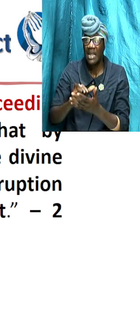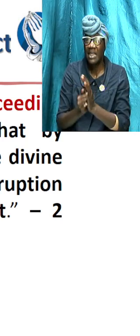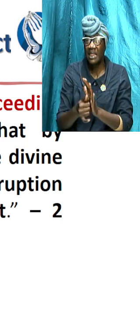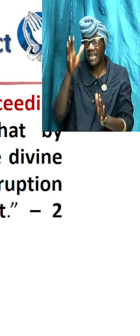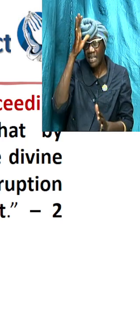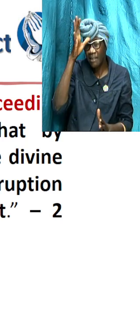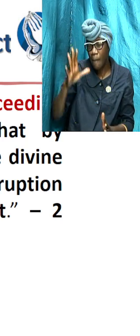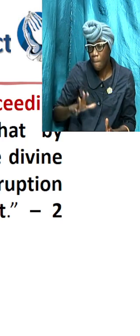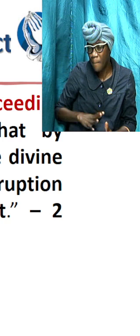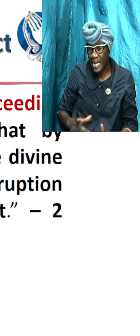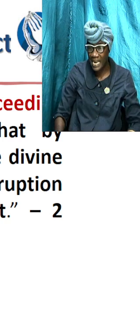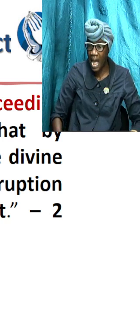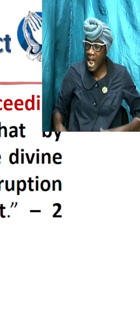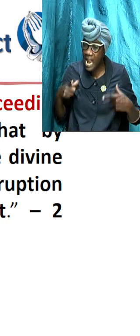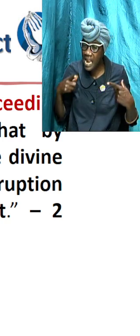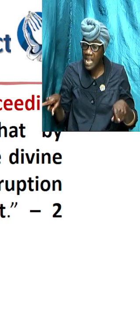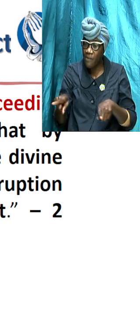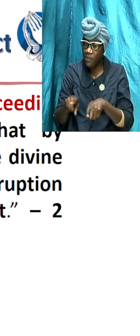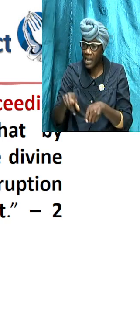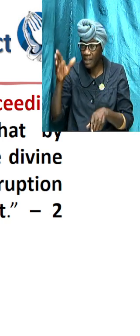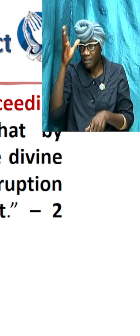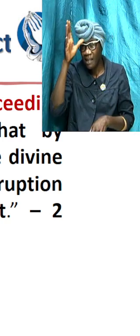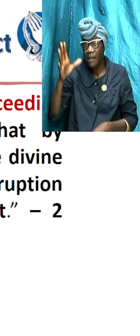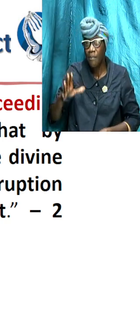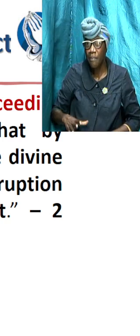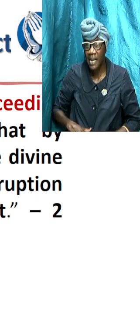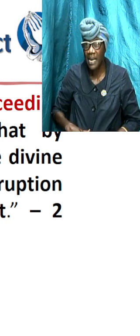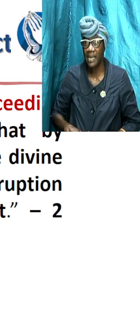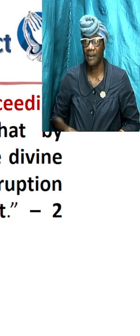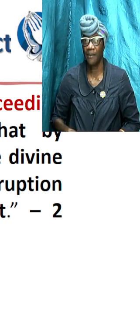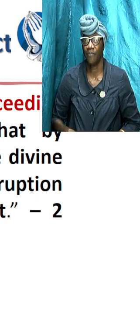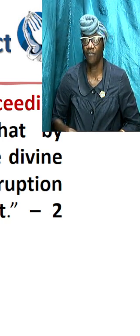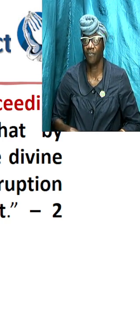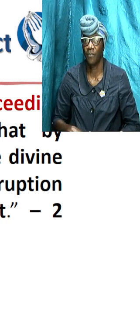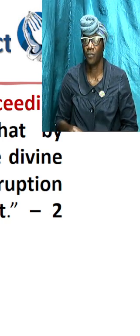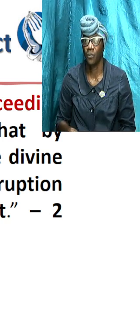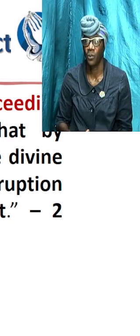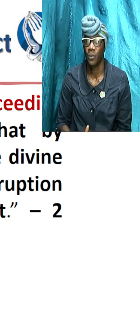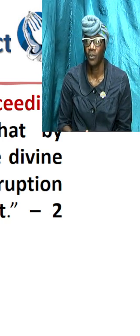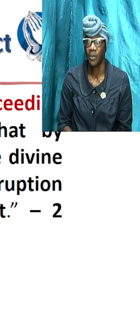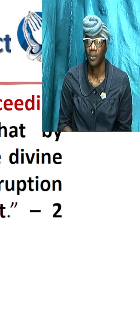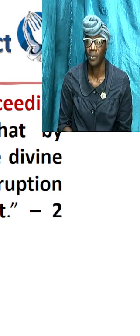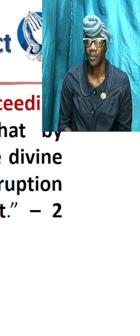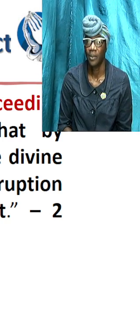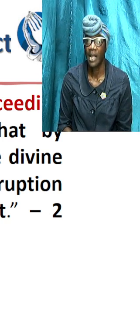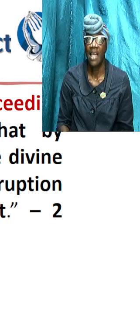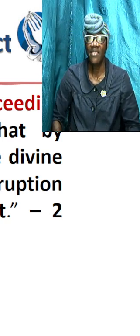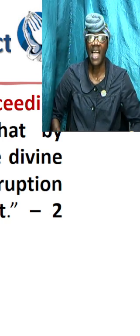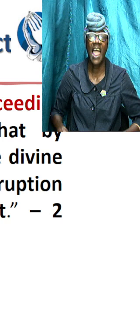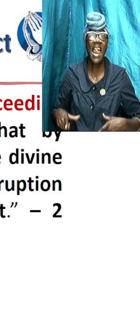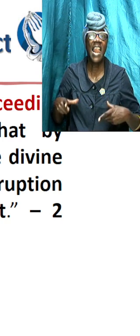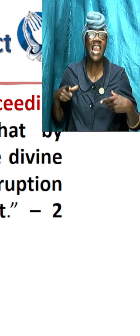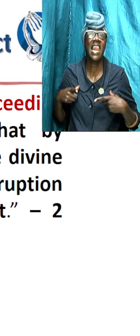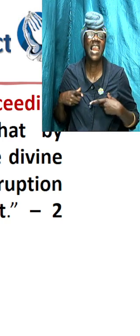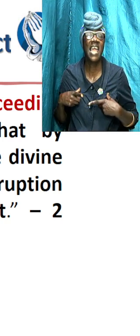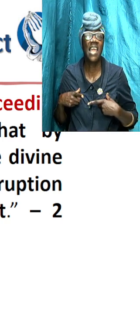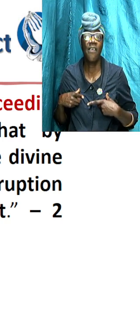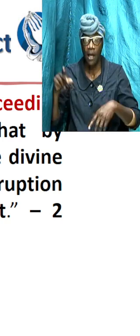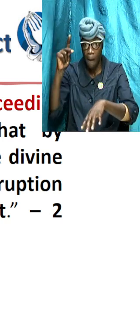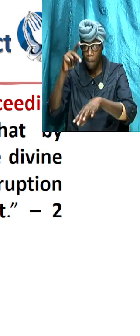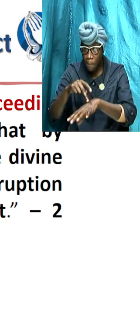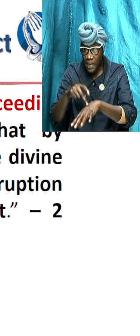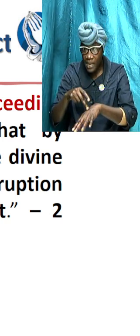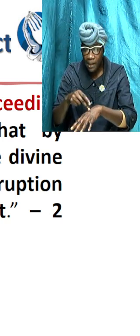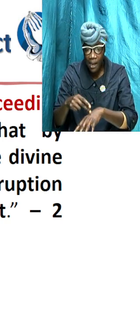lived as men, and that should be the Apostle Peter's perspective, praise God. They lived, amen, because they